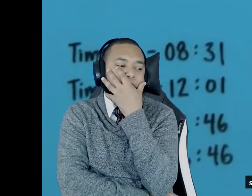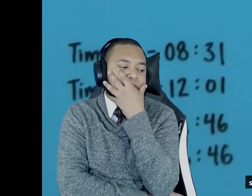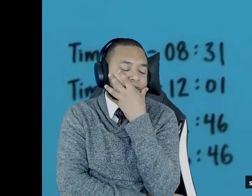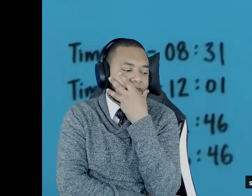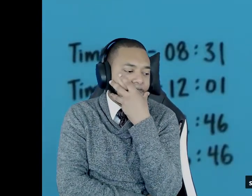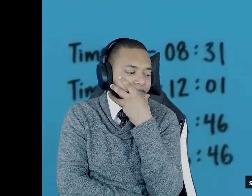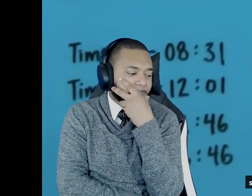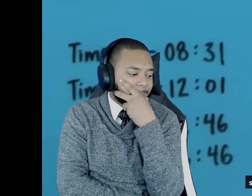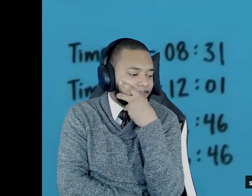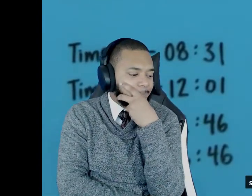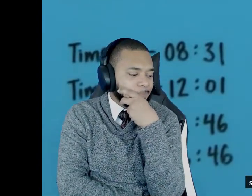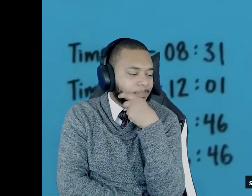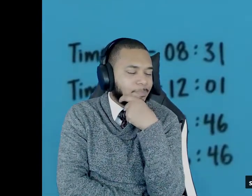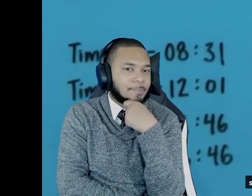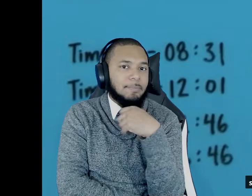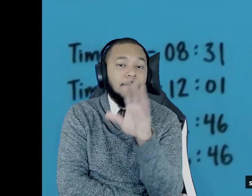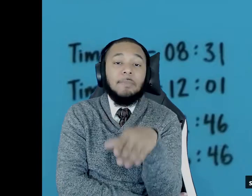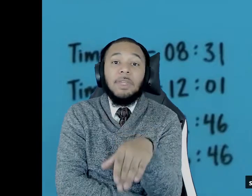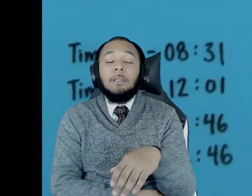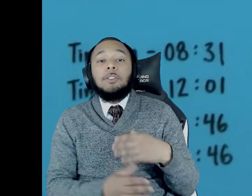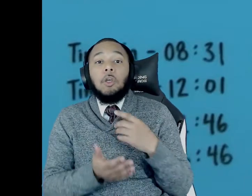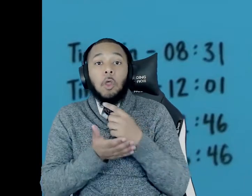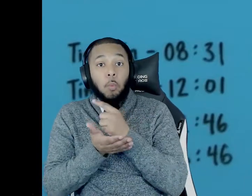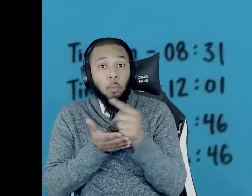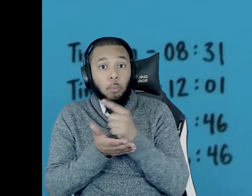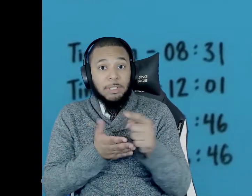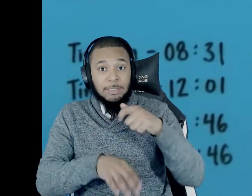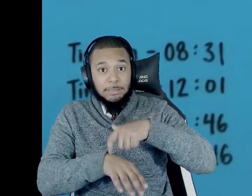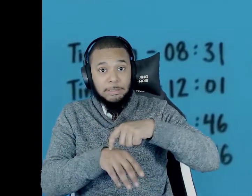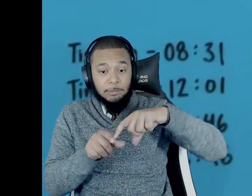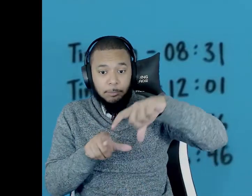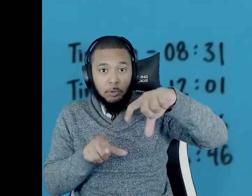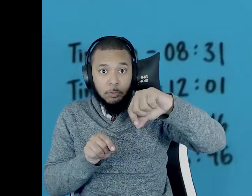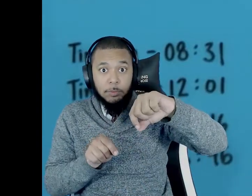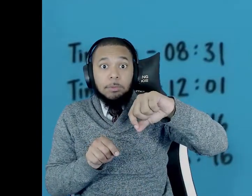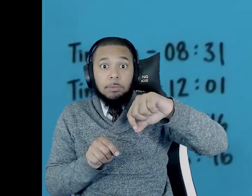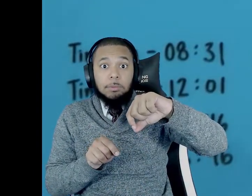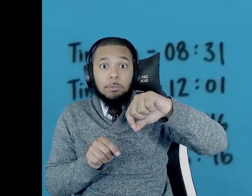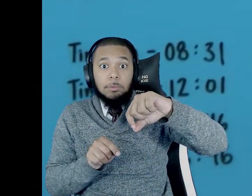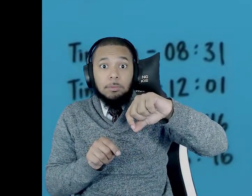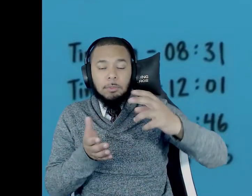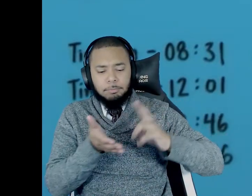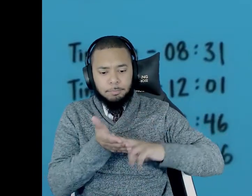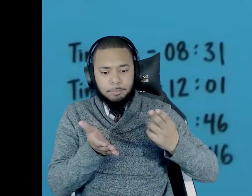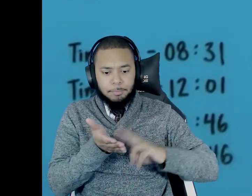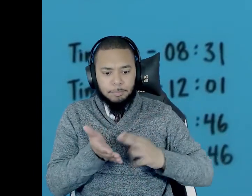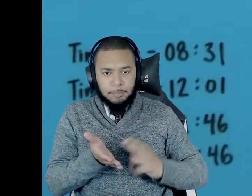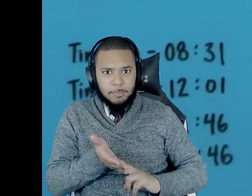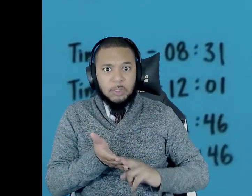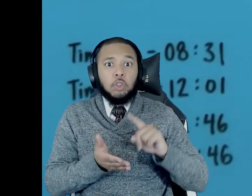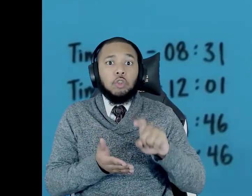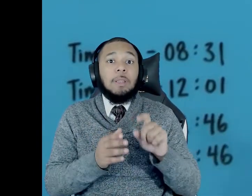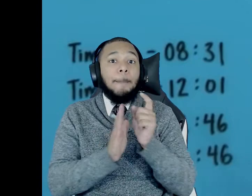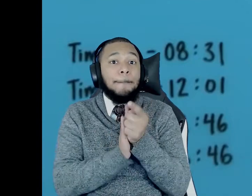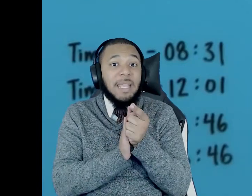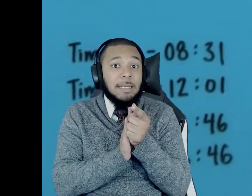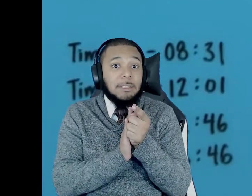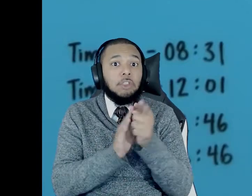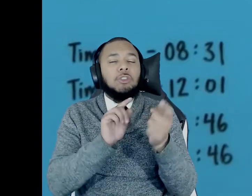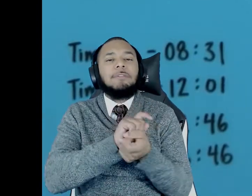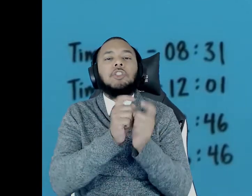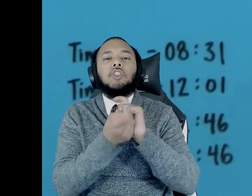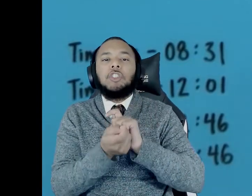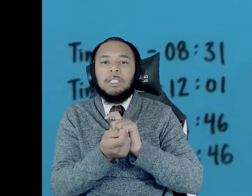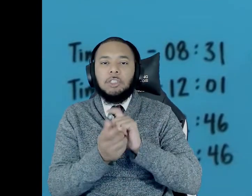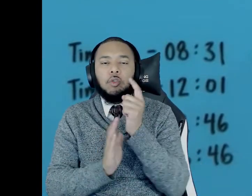So when you have your weekly time card, you need to convert your minutes to hours in order to get paid out